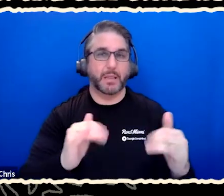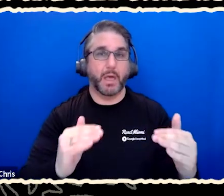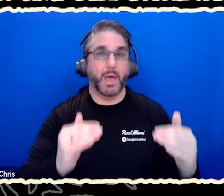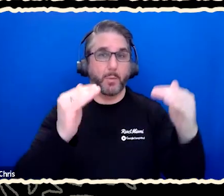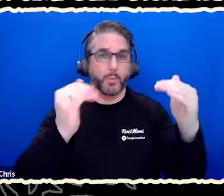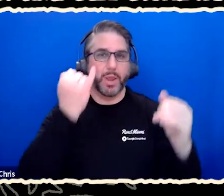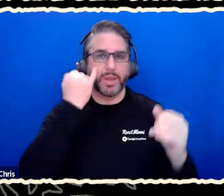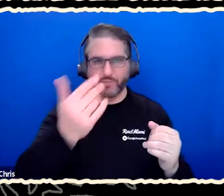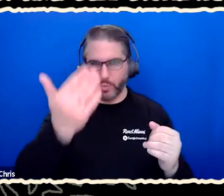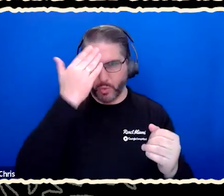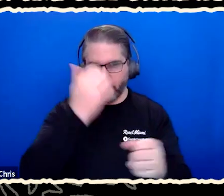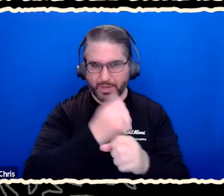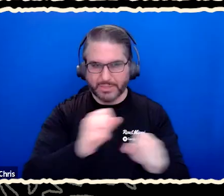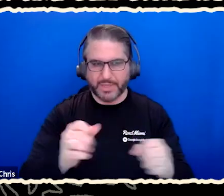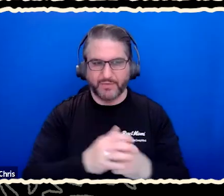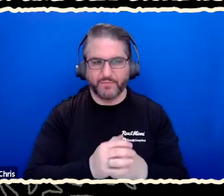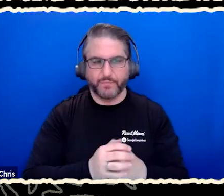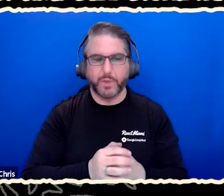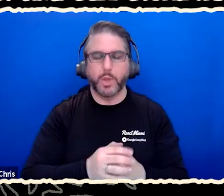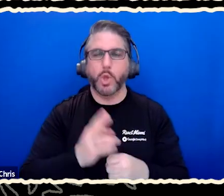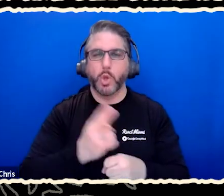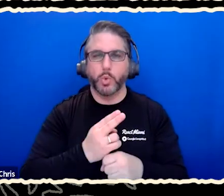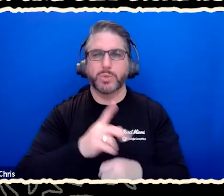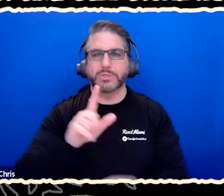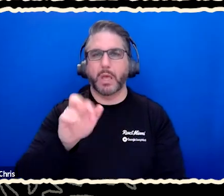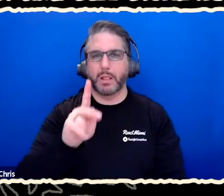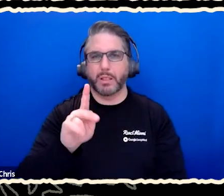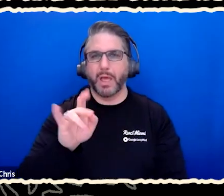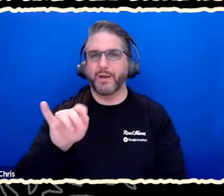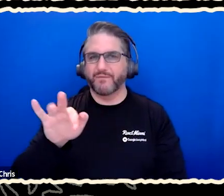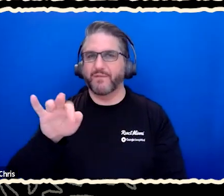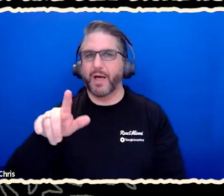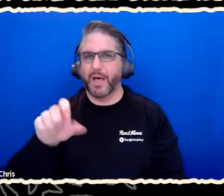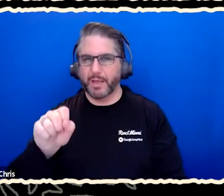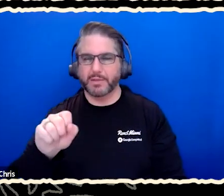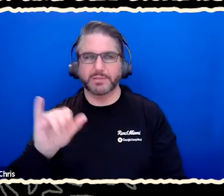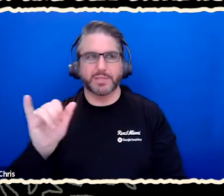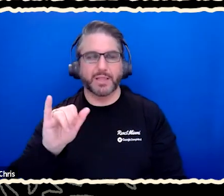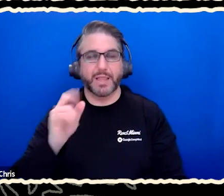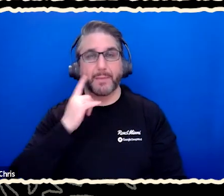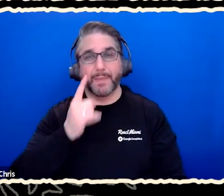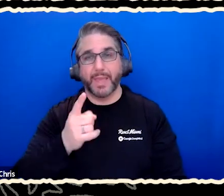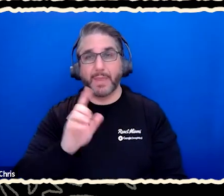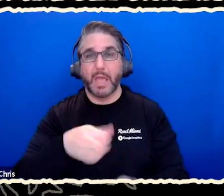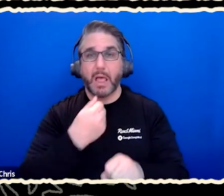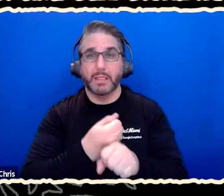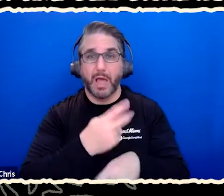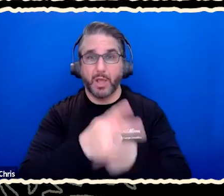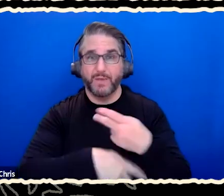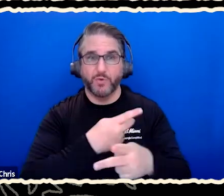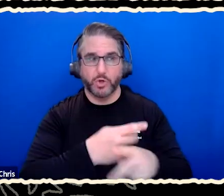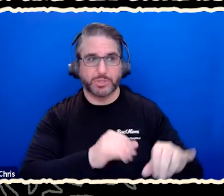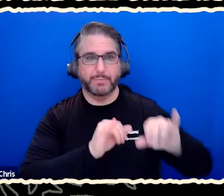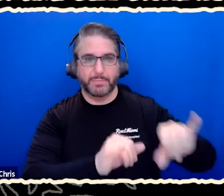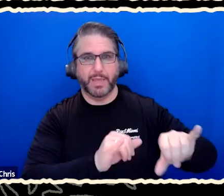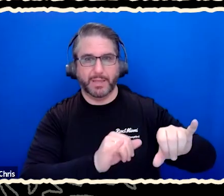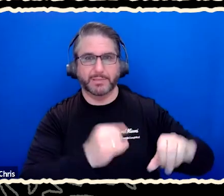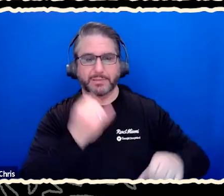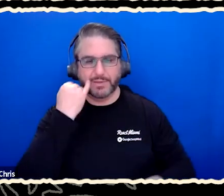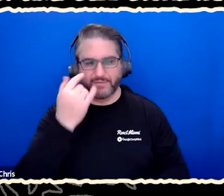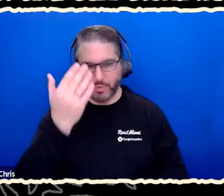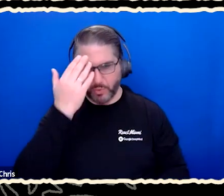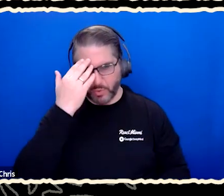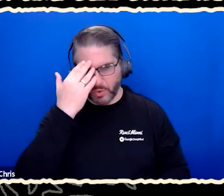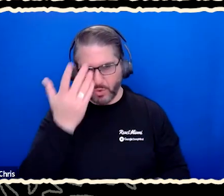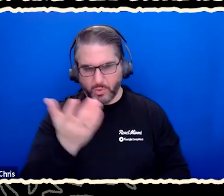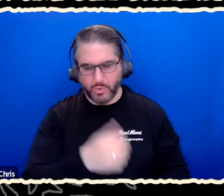safe. Utilize log files for that, like maybe locking versions in place if you know what you're doing.